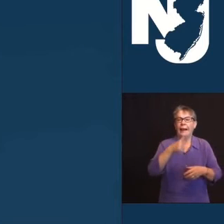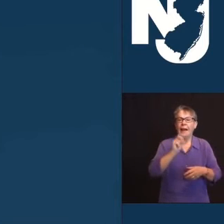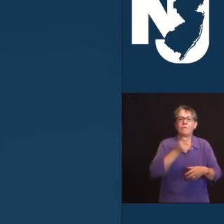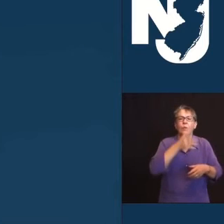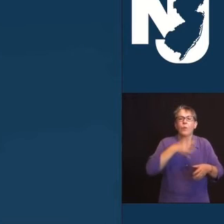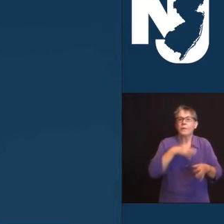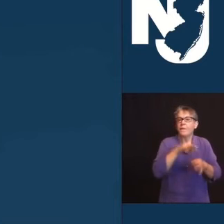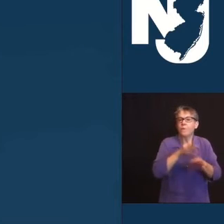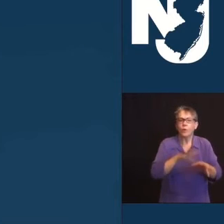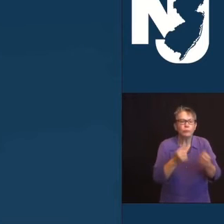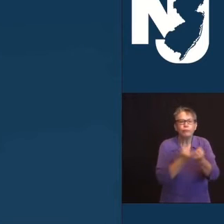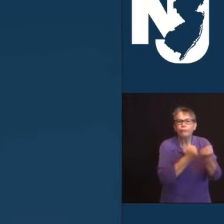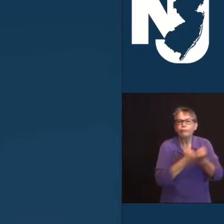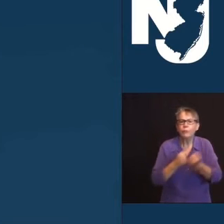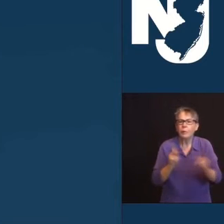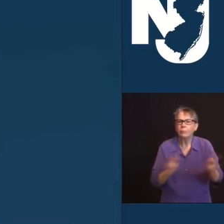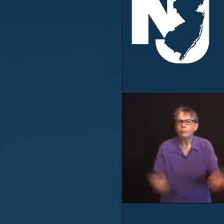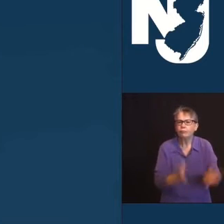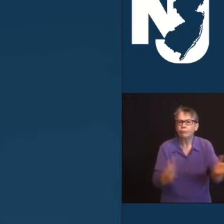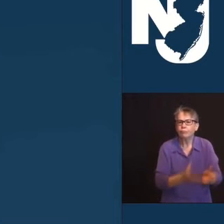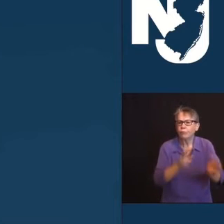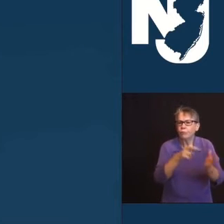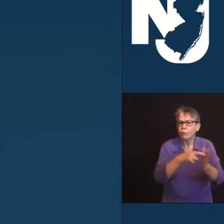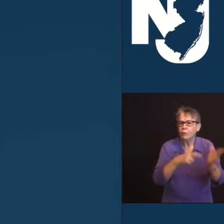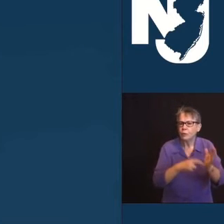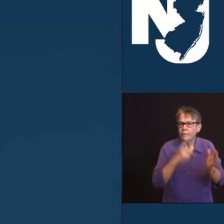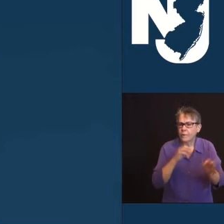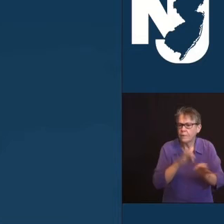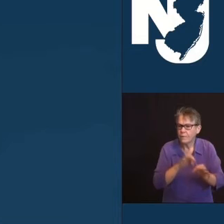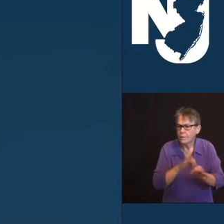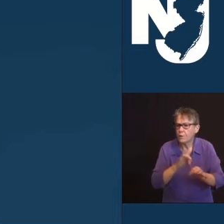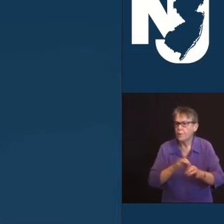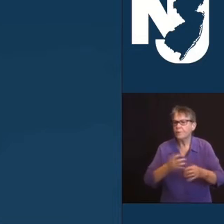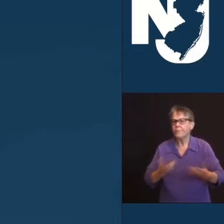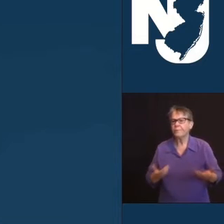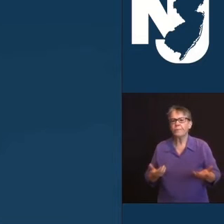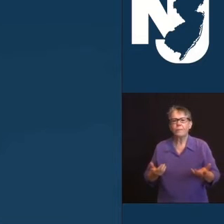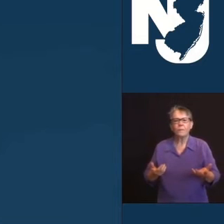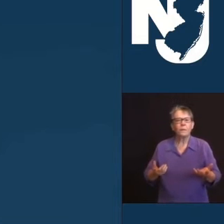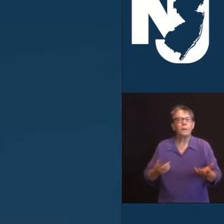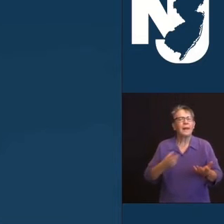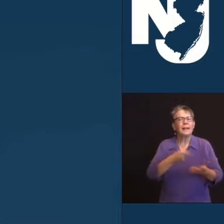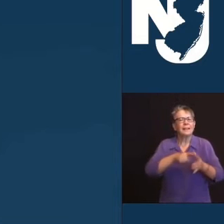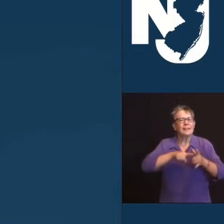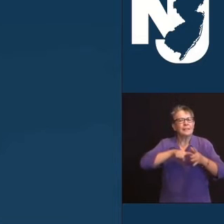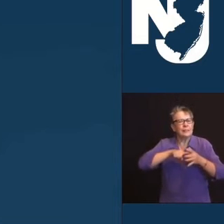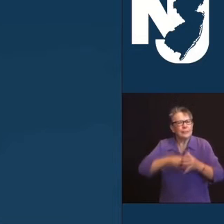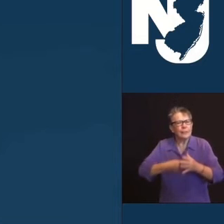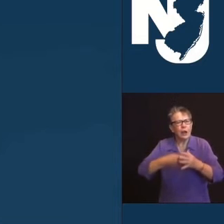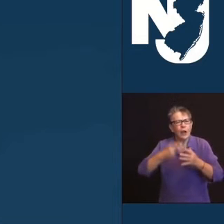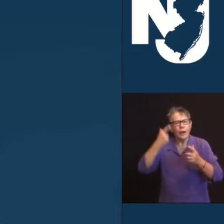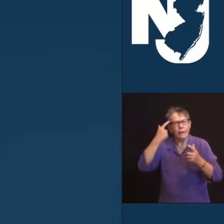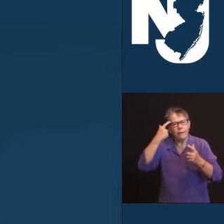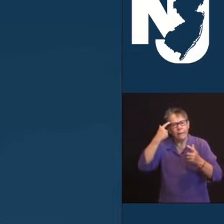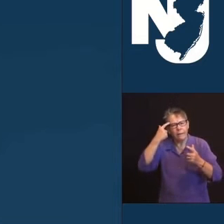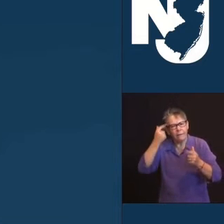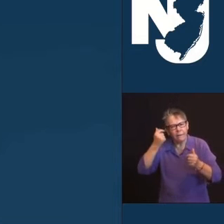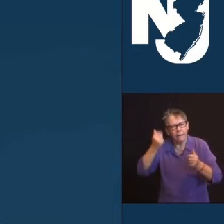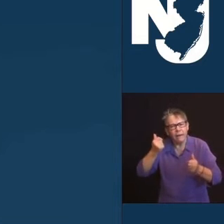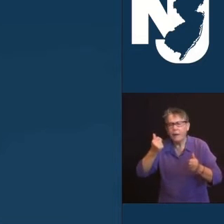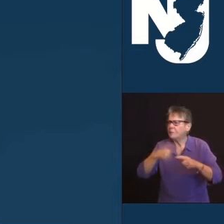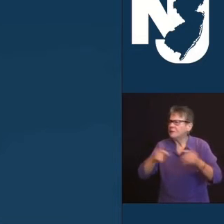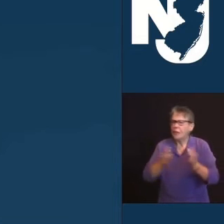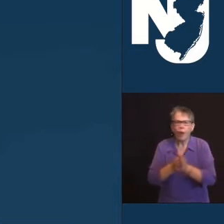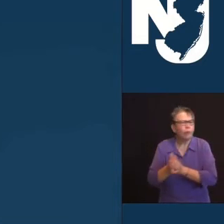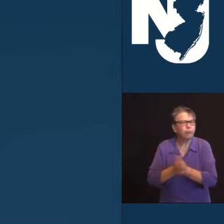for life. She leaves behind her husband, Paul. I believe Paul was also COVID positive. And by the way, he turned